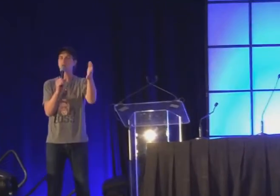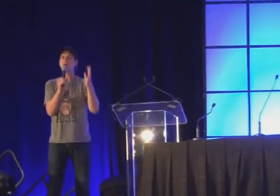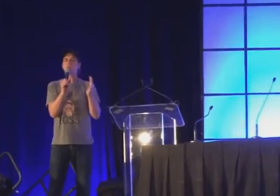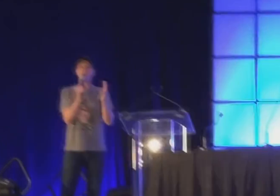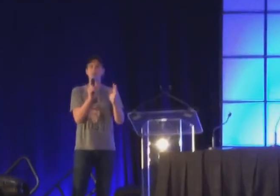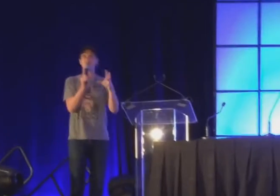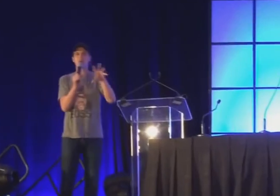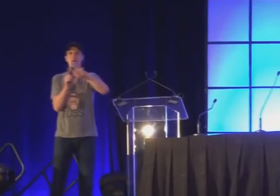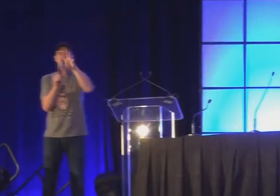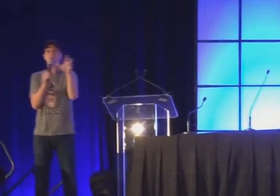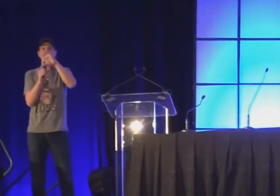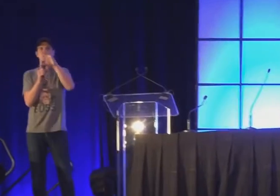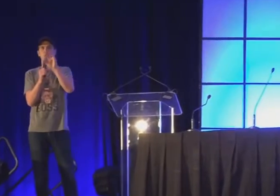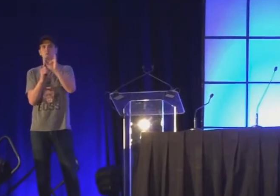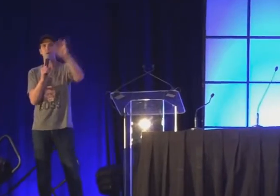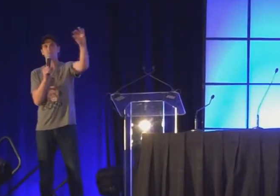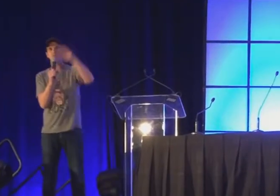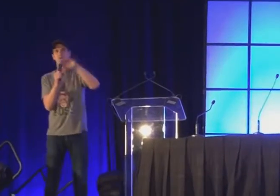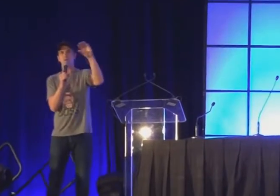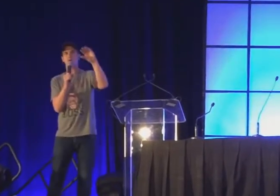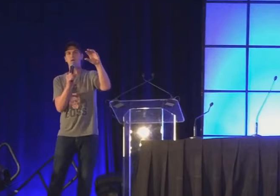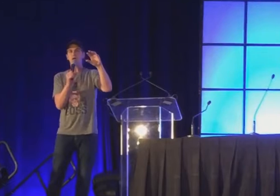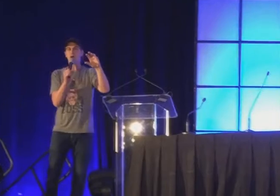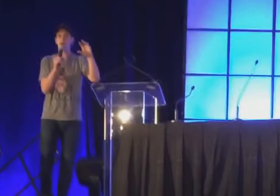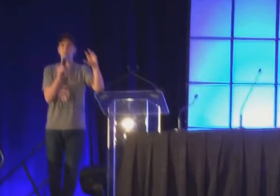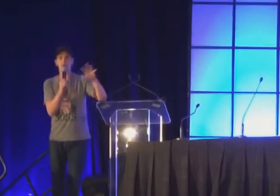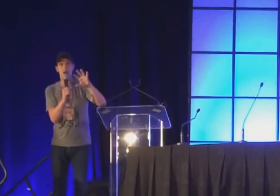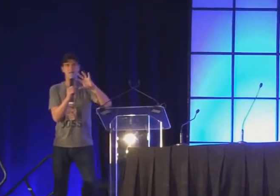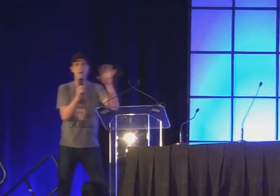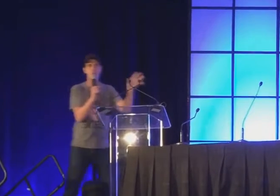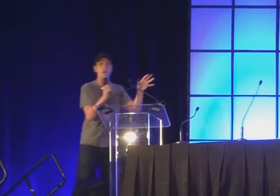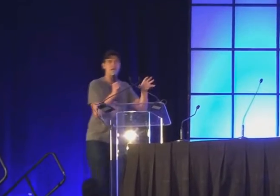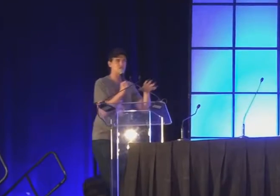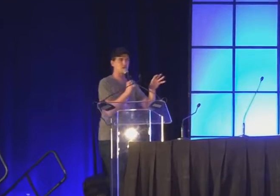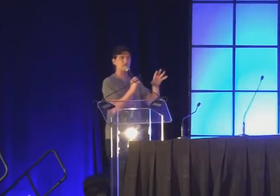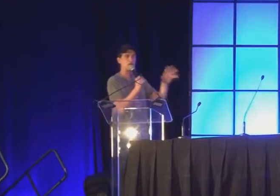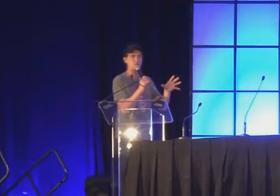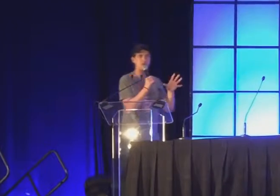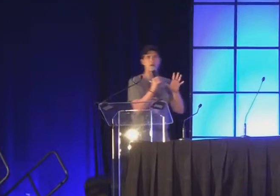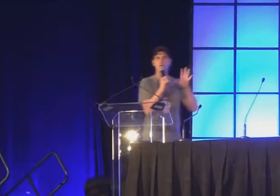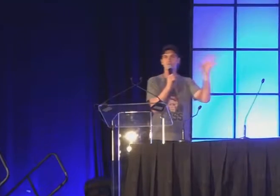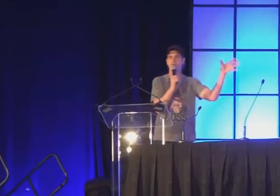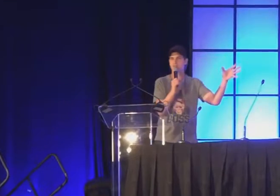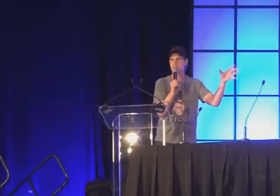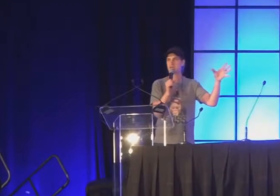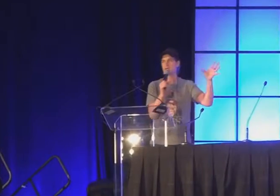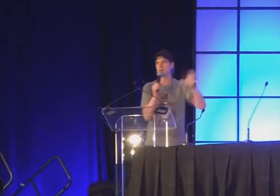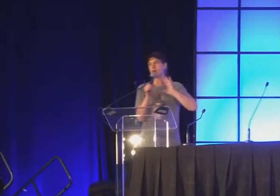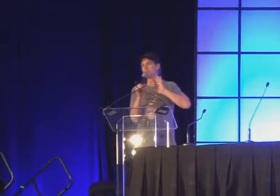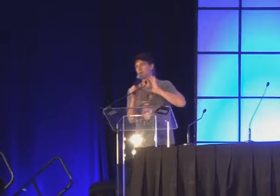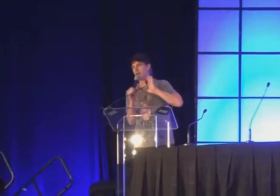New York, but I'd never been out of New Jersey or up to New York at that point. And so like now I'm in a whole